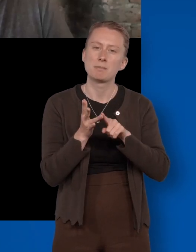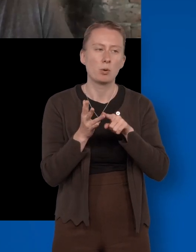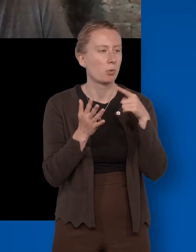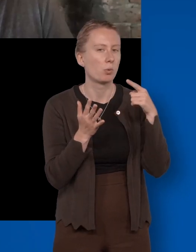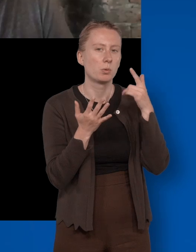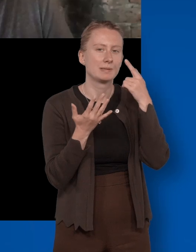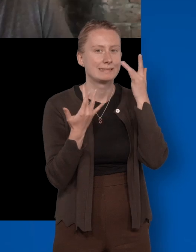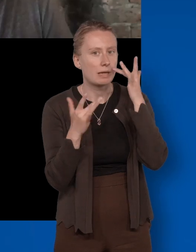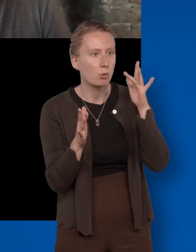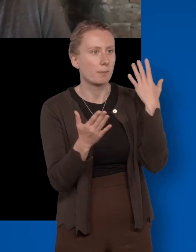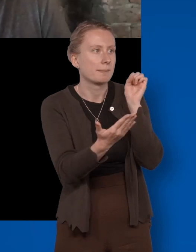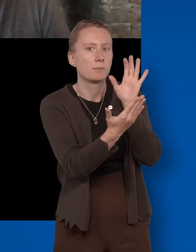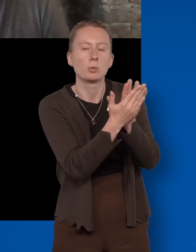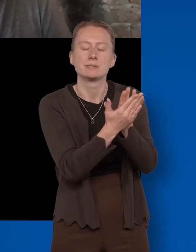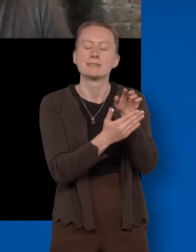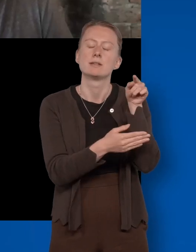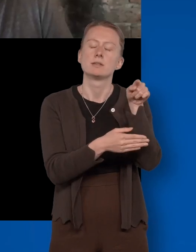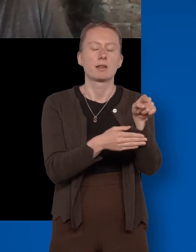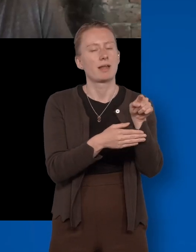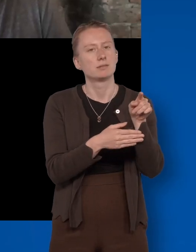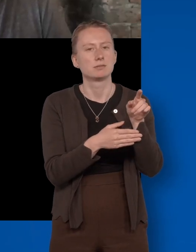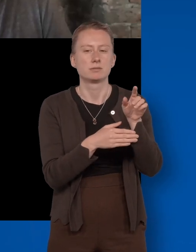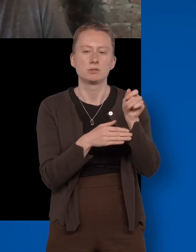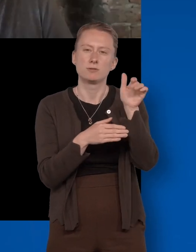is it's a demo that sort of roughly